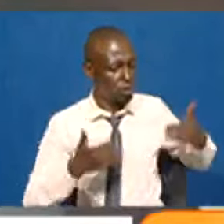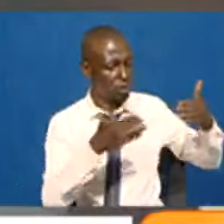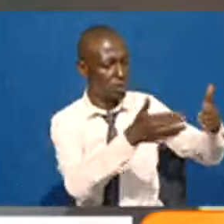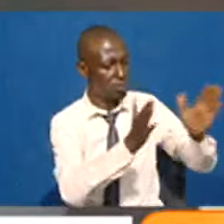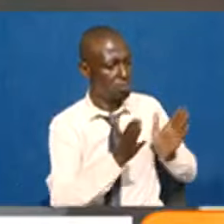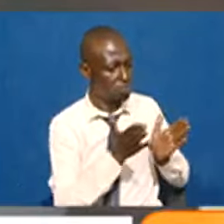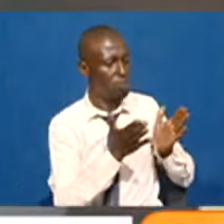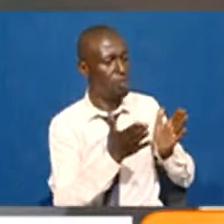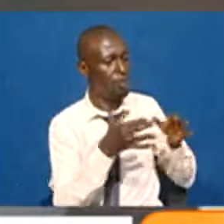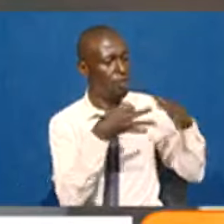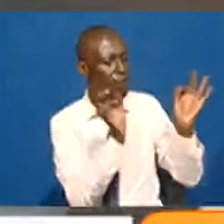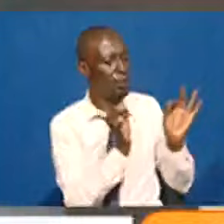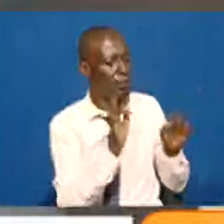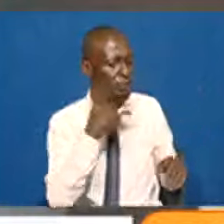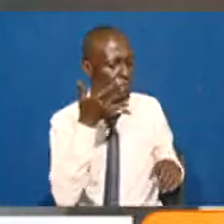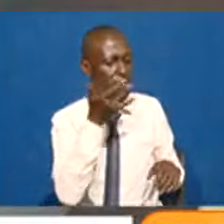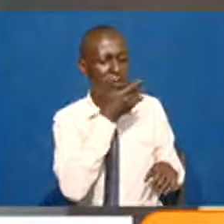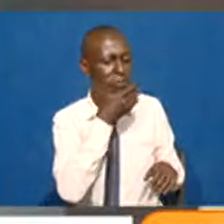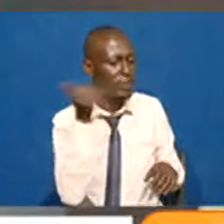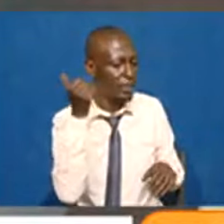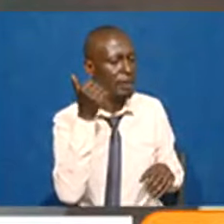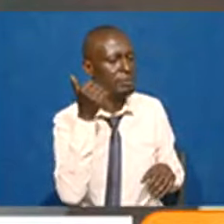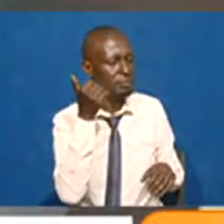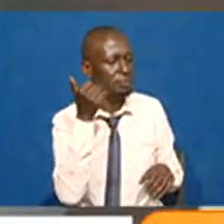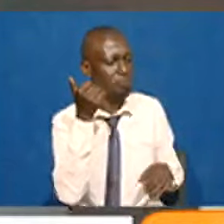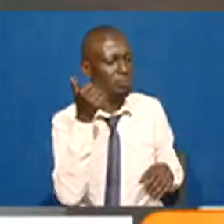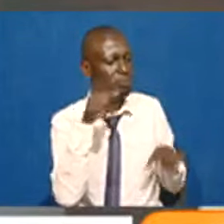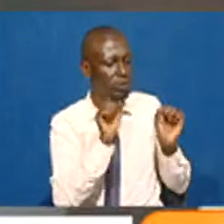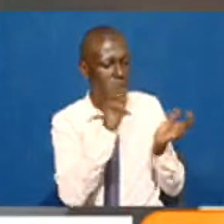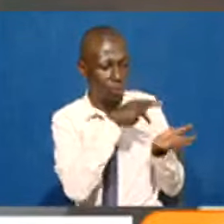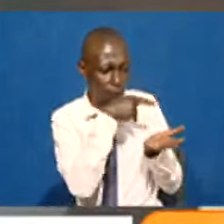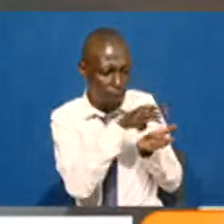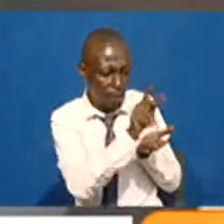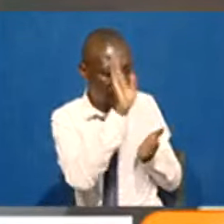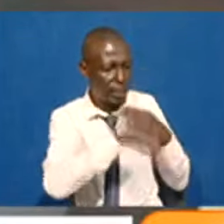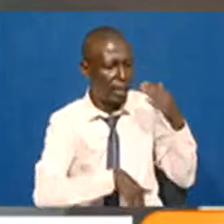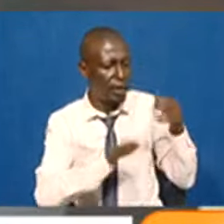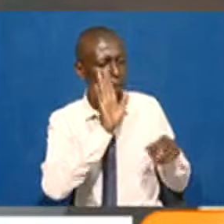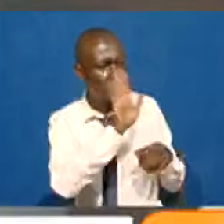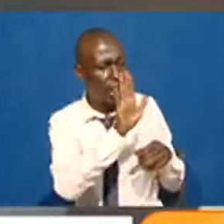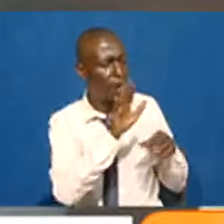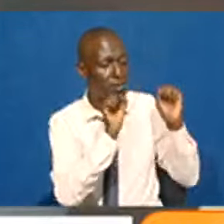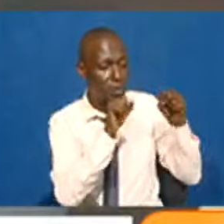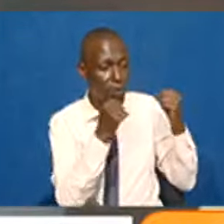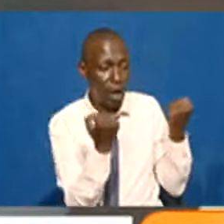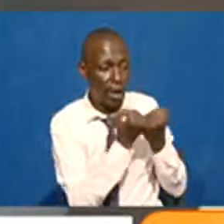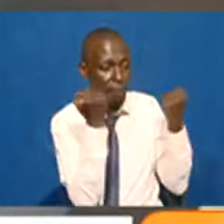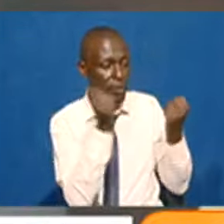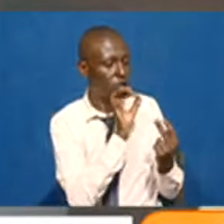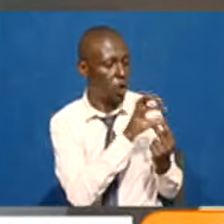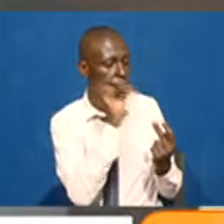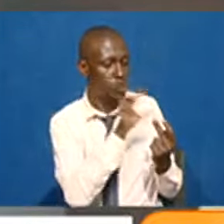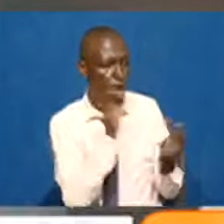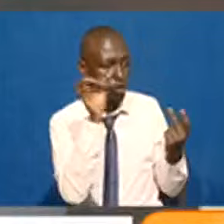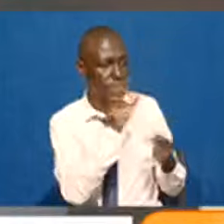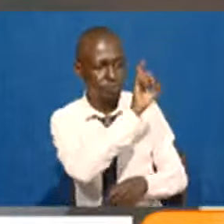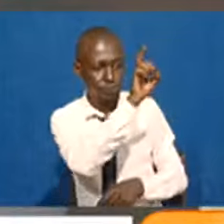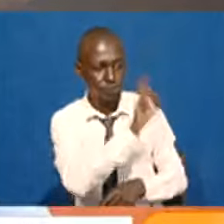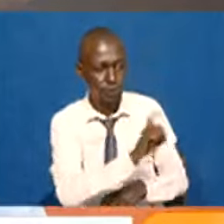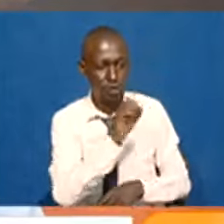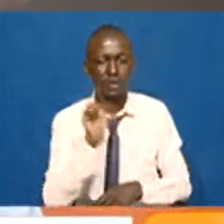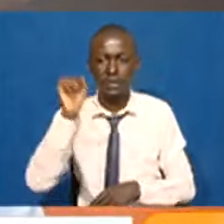up and buy an even more executive casket than what you're offering, is that an option? Where you say, yeah, this it's is an the option. Category actually, giving? Yes. Uh-huh. We